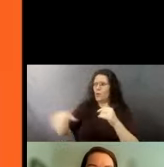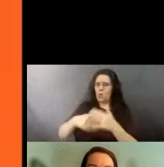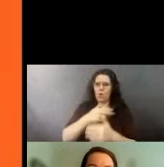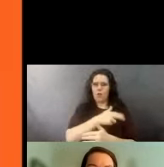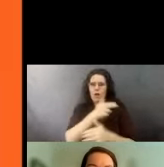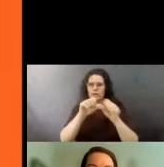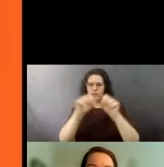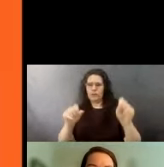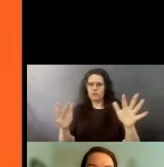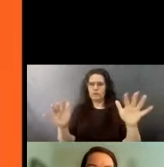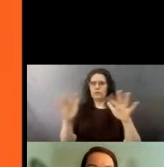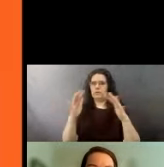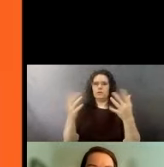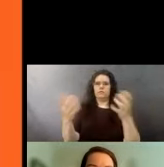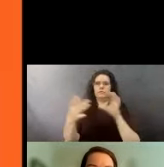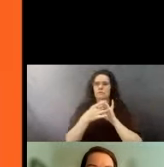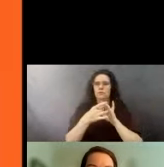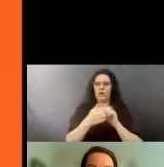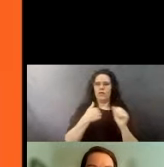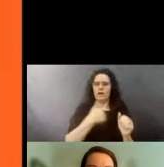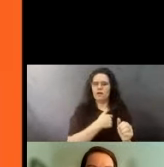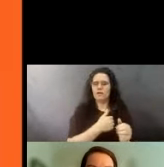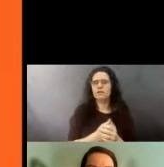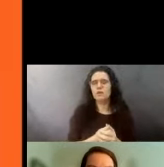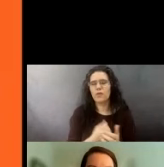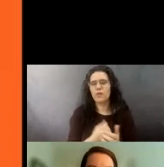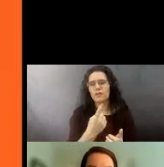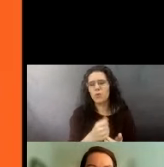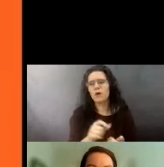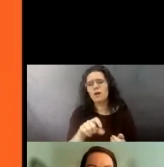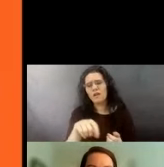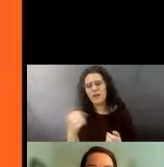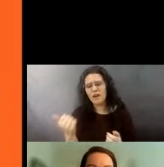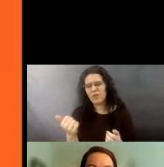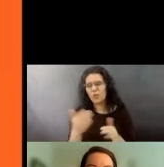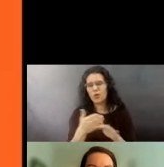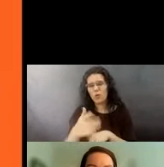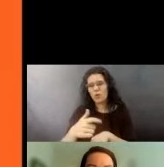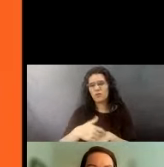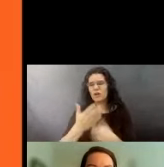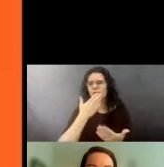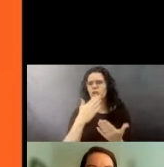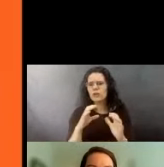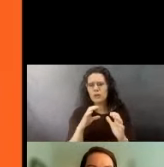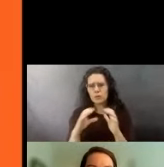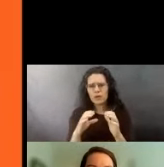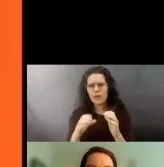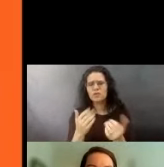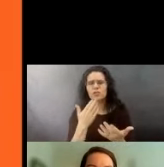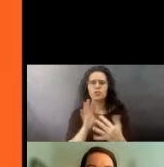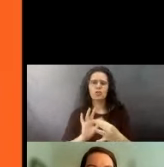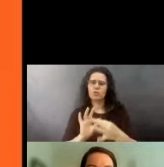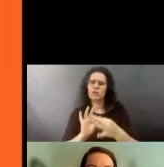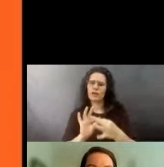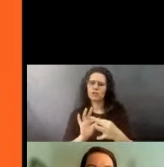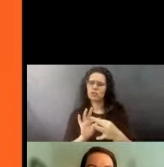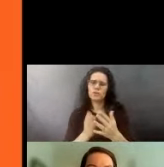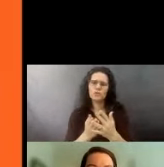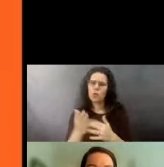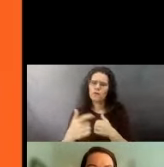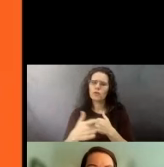another thing over time, with just having really good communication and relationships, over longevity, things